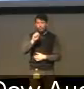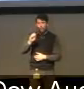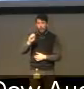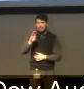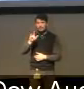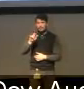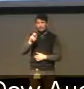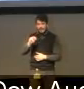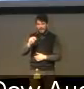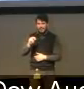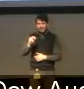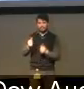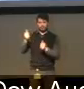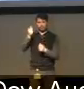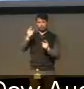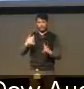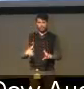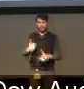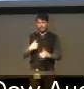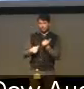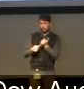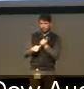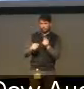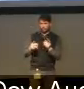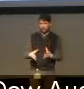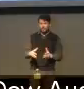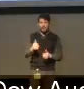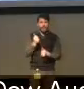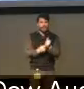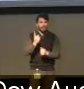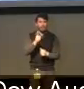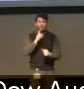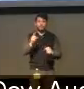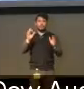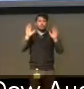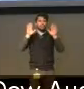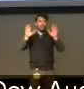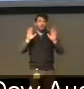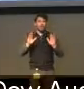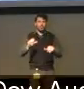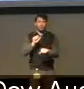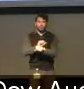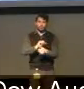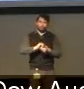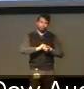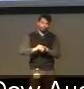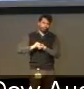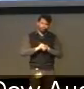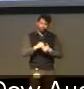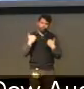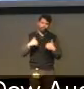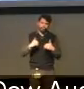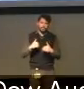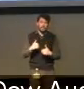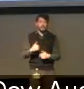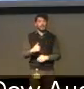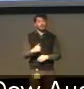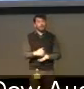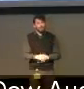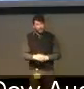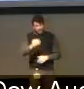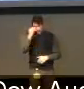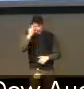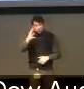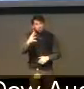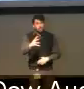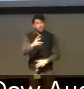director of the RICU, and everybody has really been working together like never before. I will say it's hard working